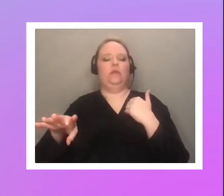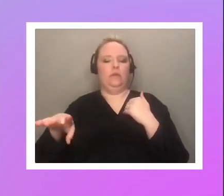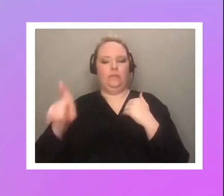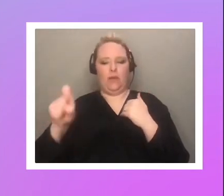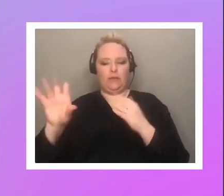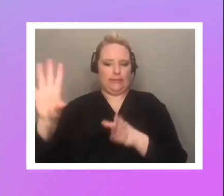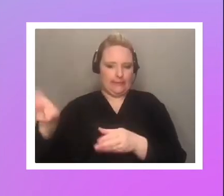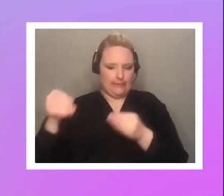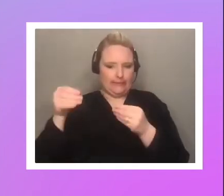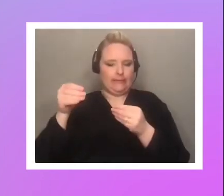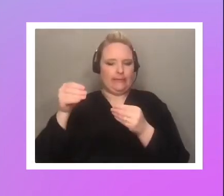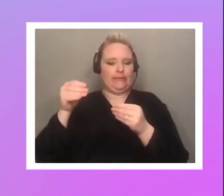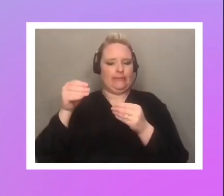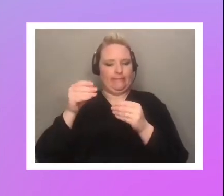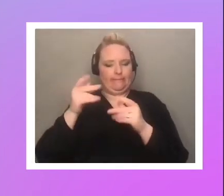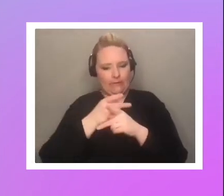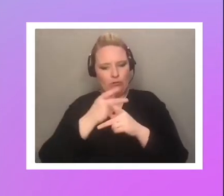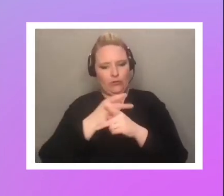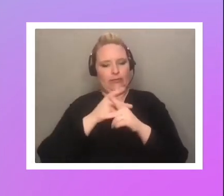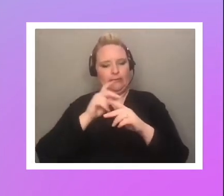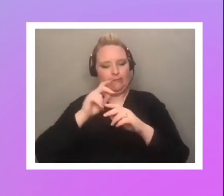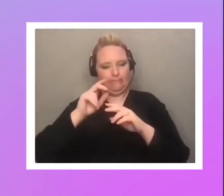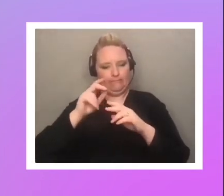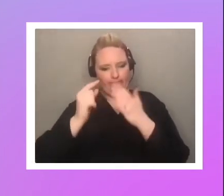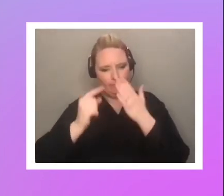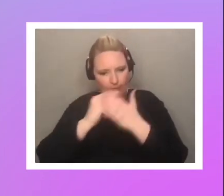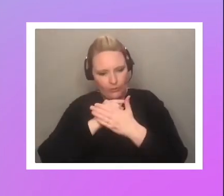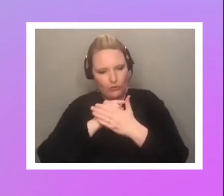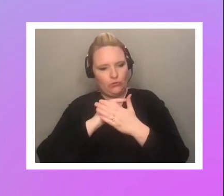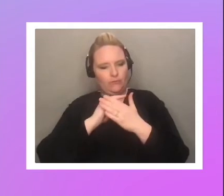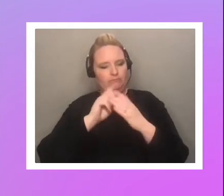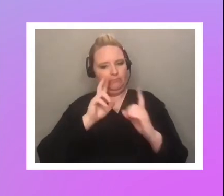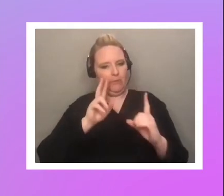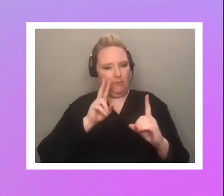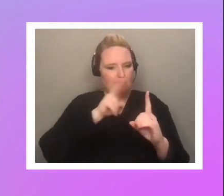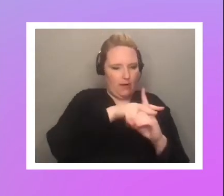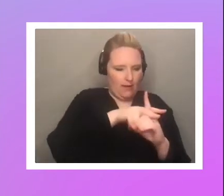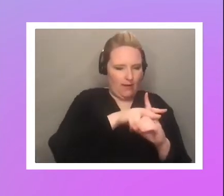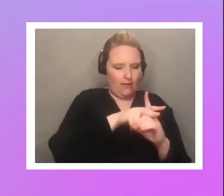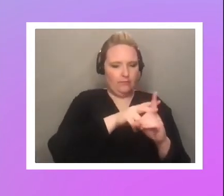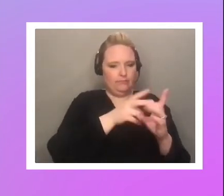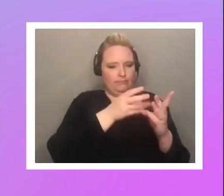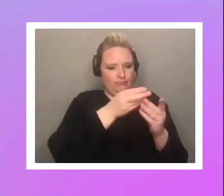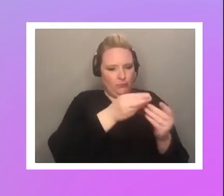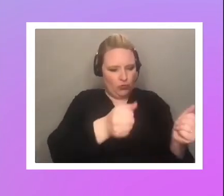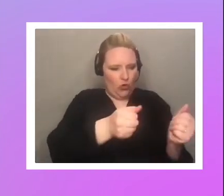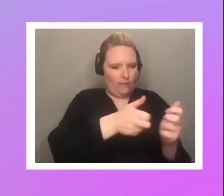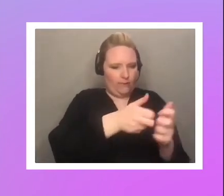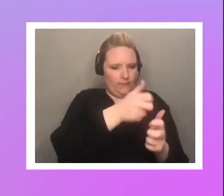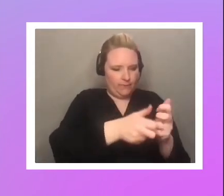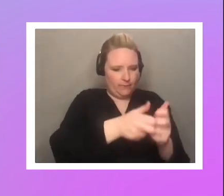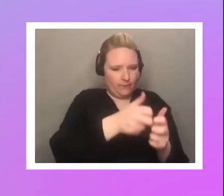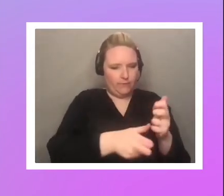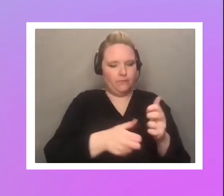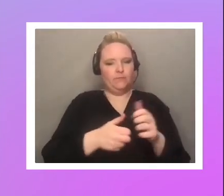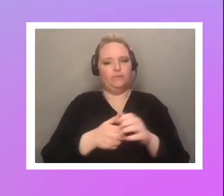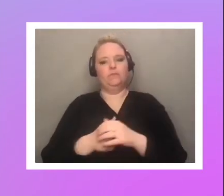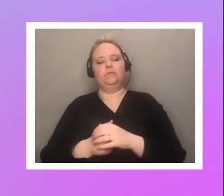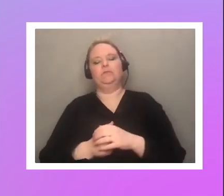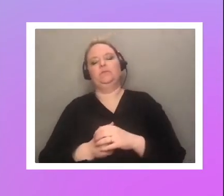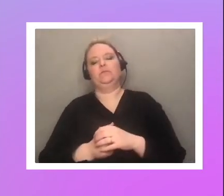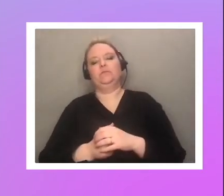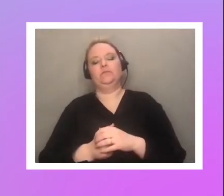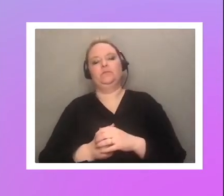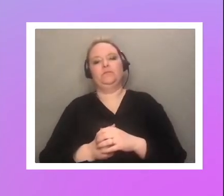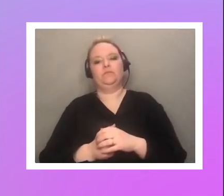you're utilizing an audits, the audits that your organization, your businesses have